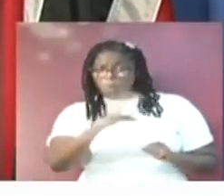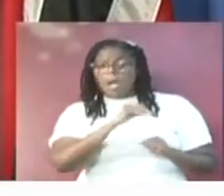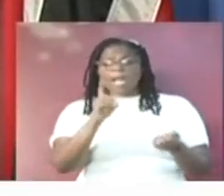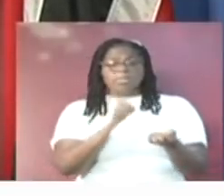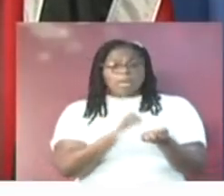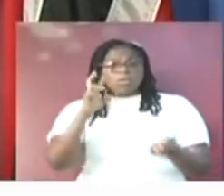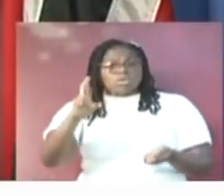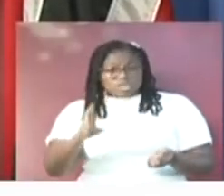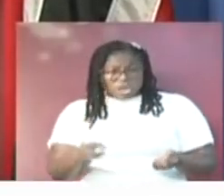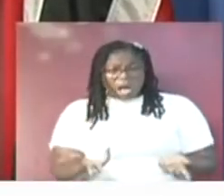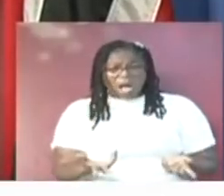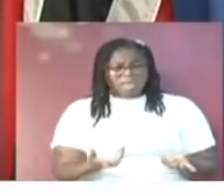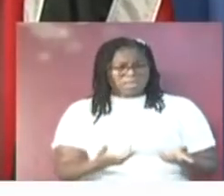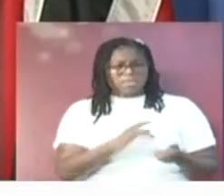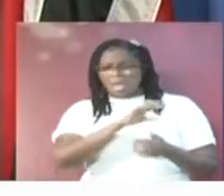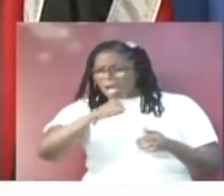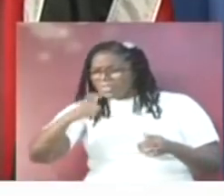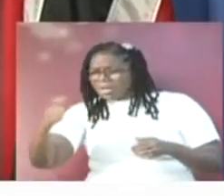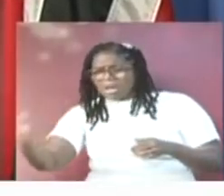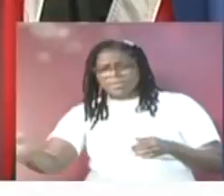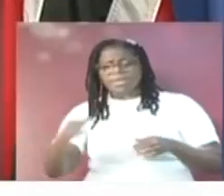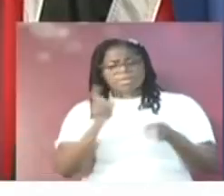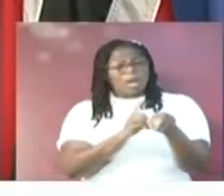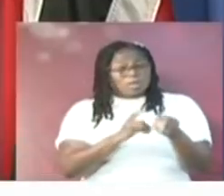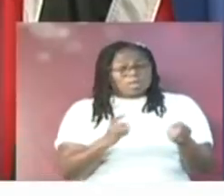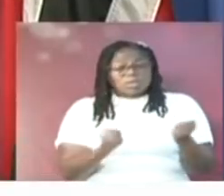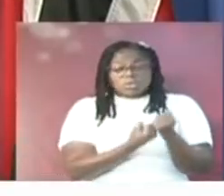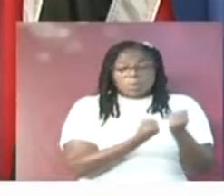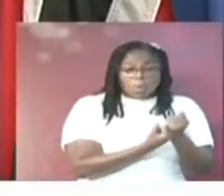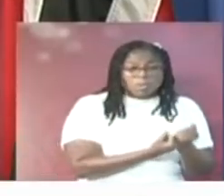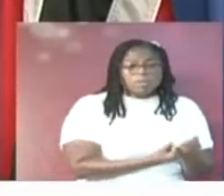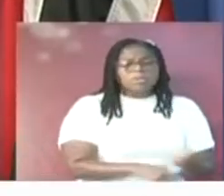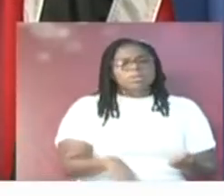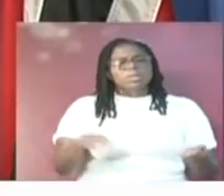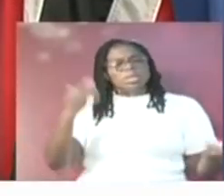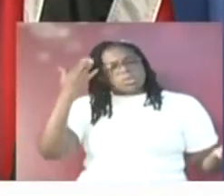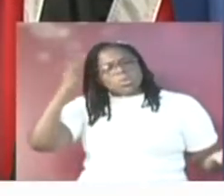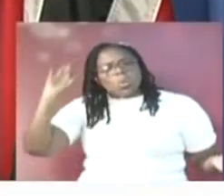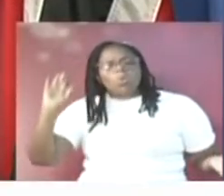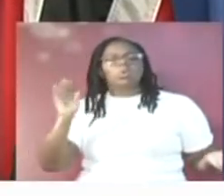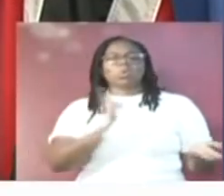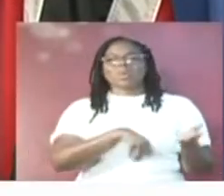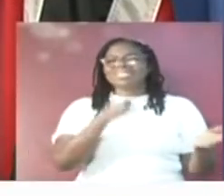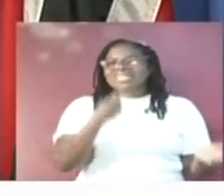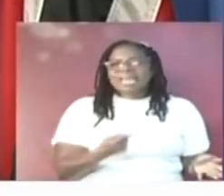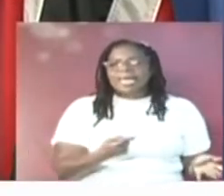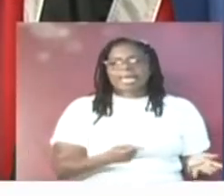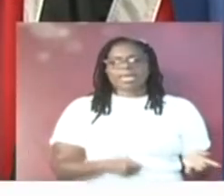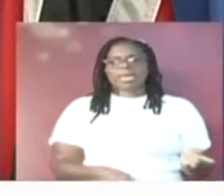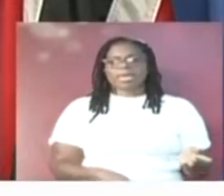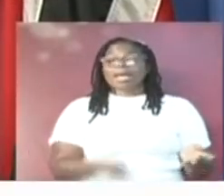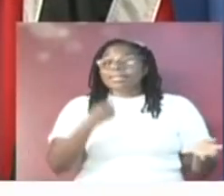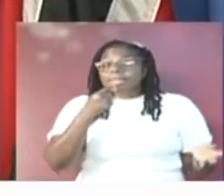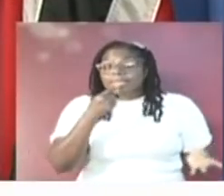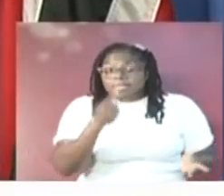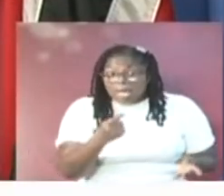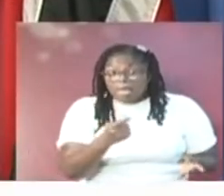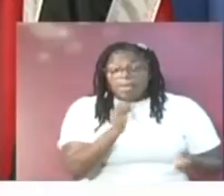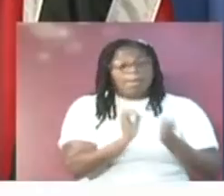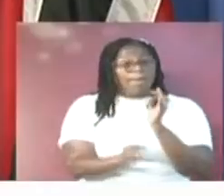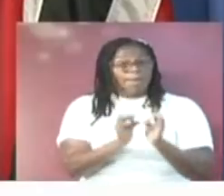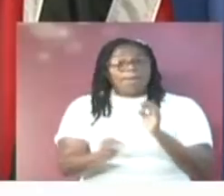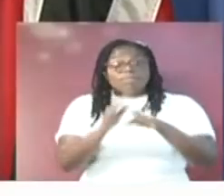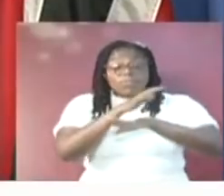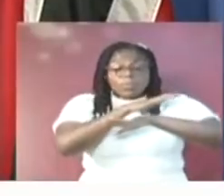we don't take certain actions, that in a few days' time, we